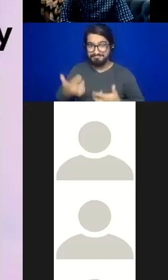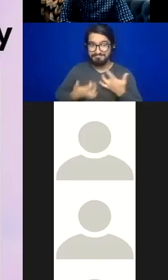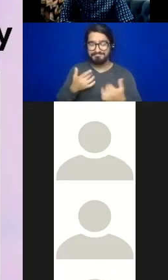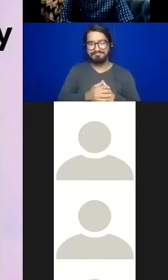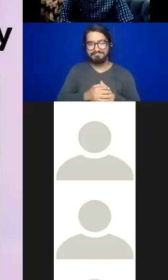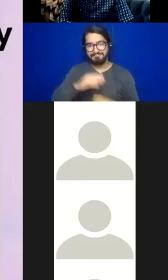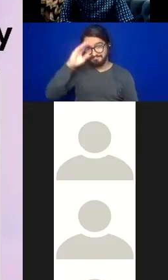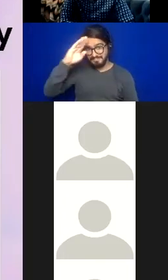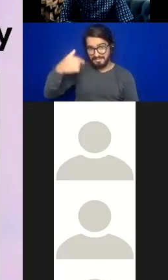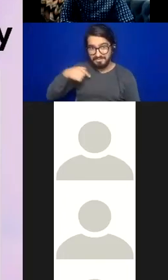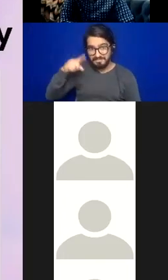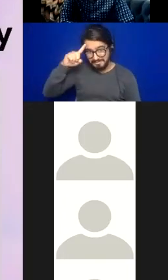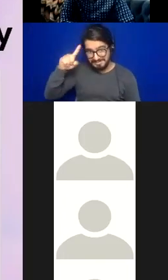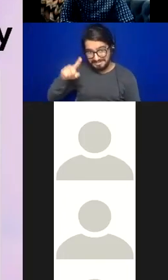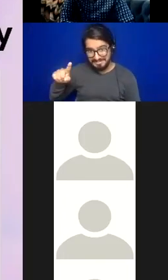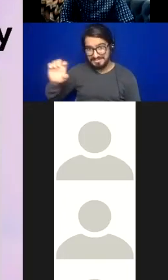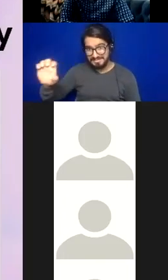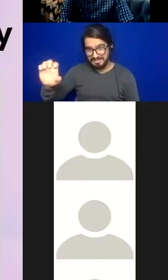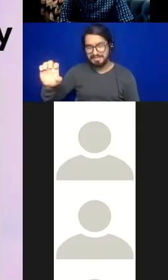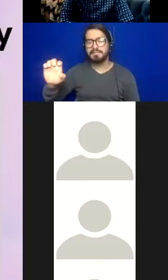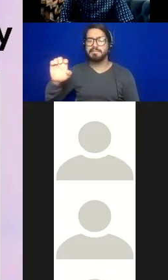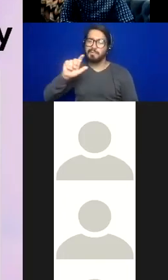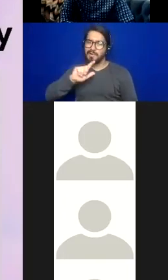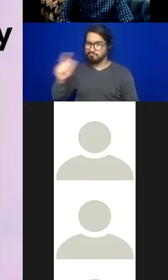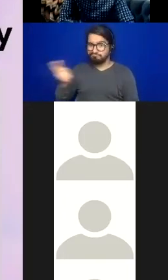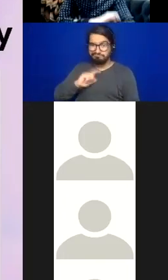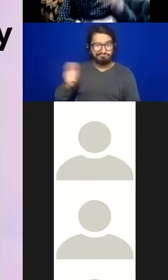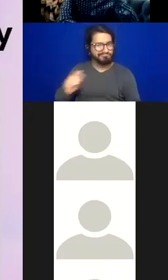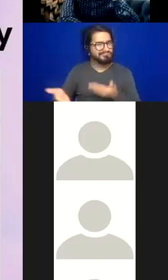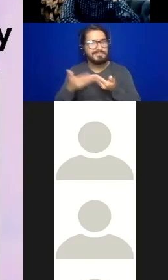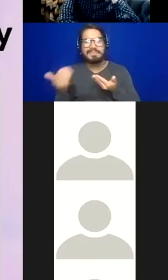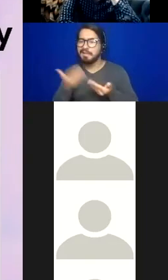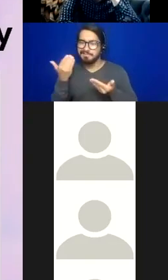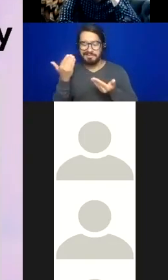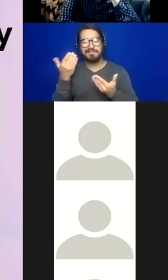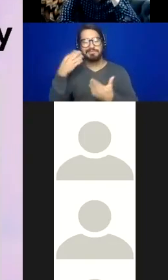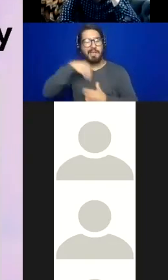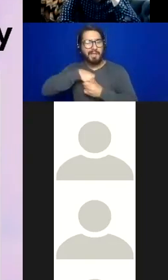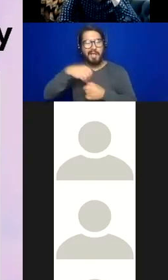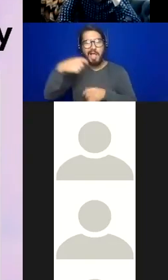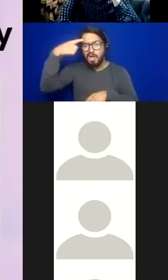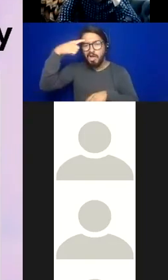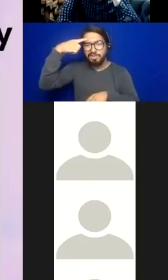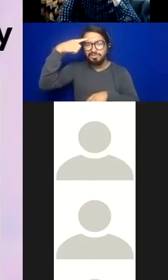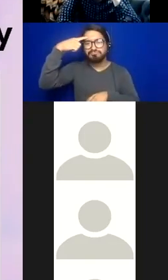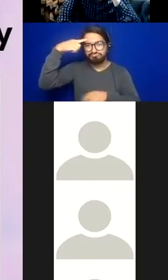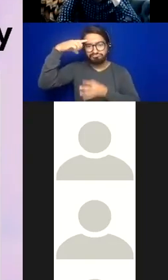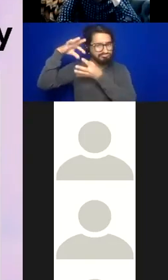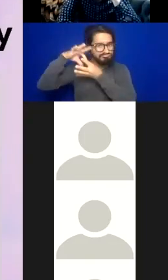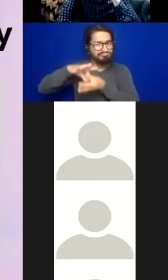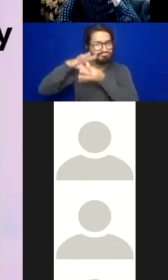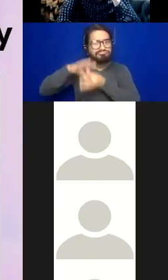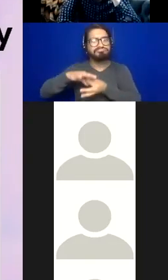Hi, I'm Z. As you can see, we switch pretty easily between each other. That's part of our co-consciousness or